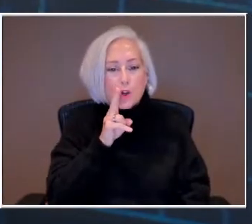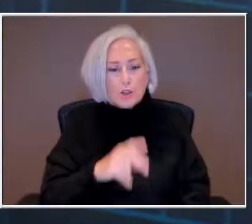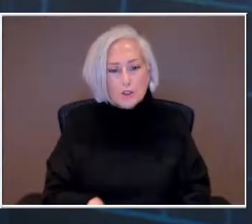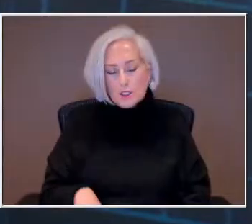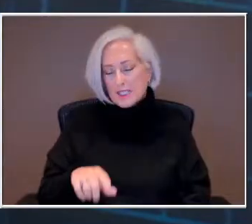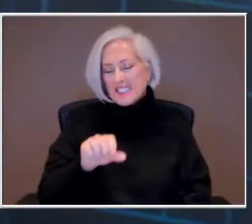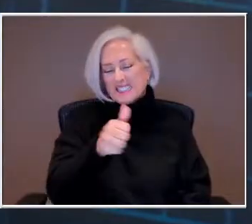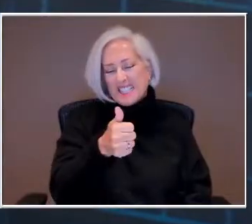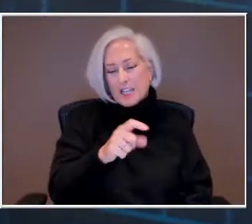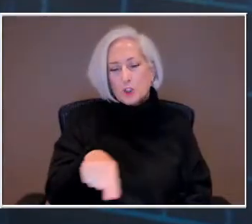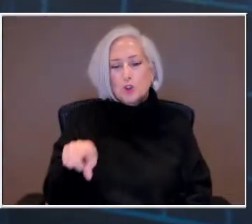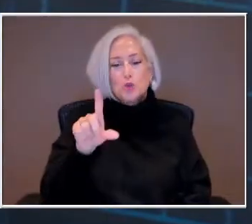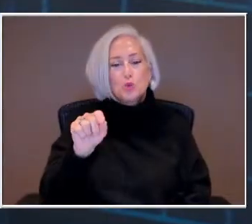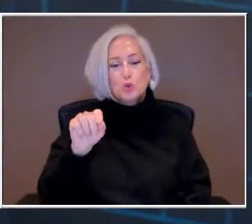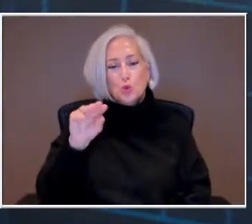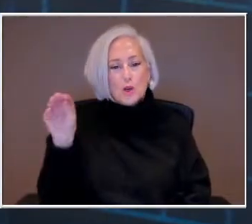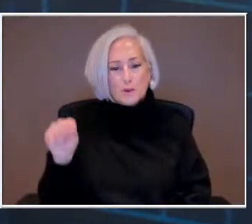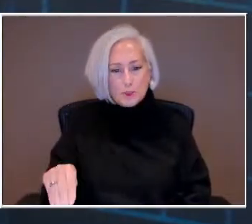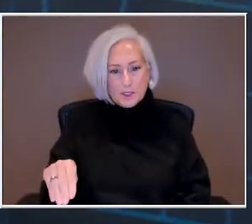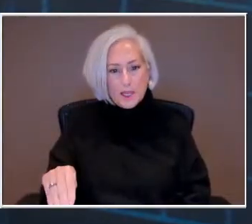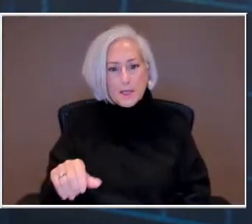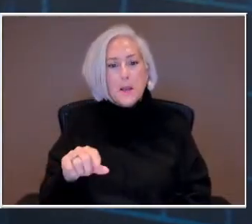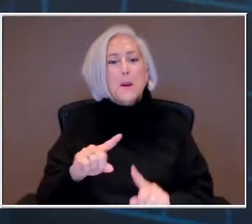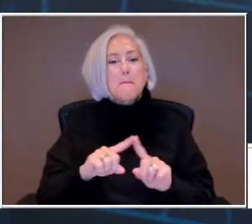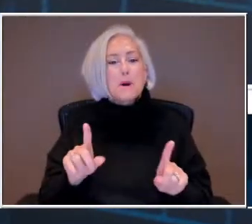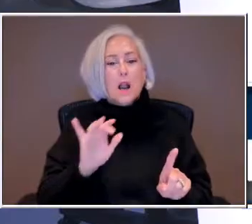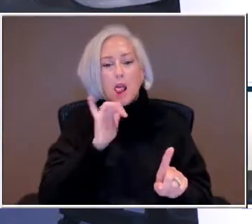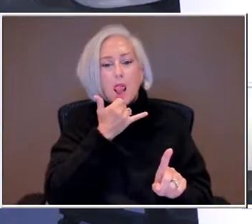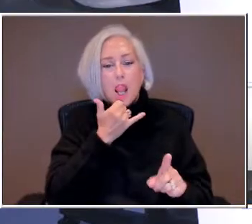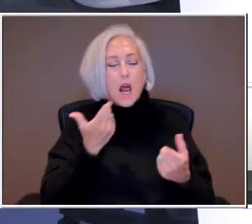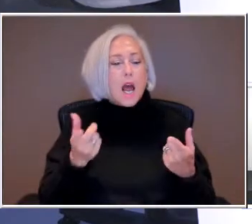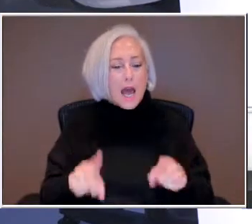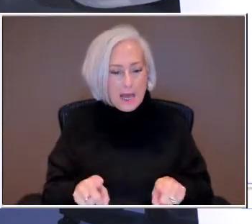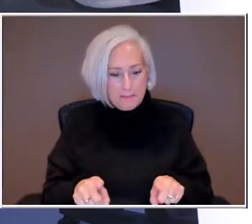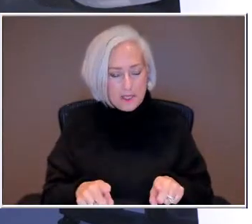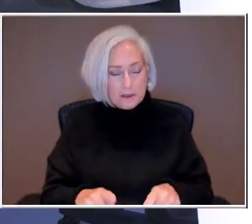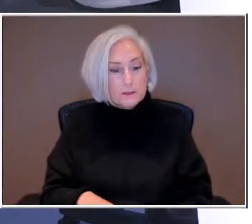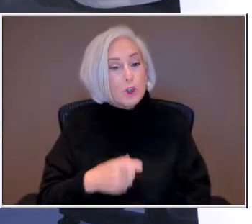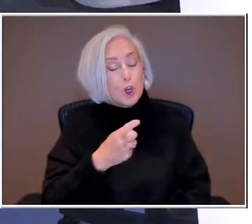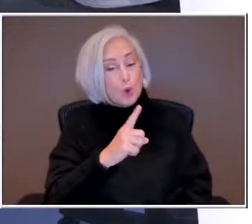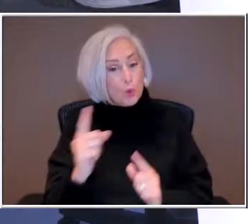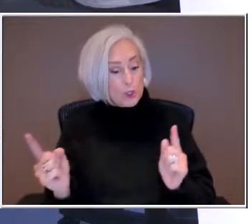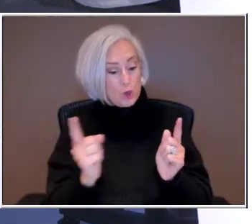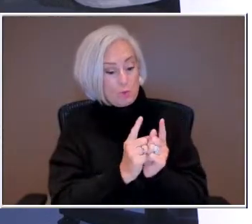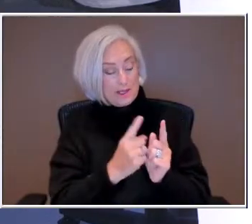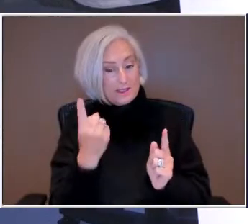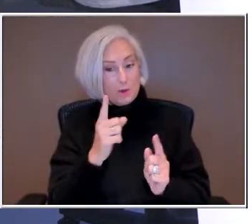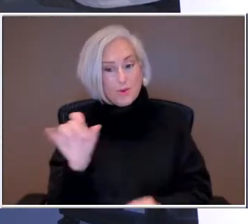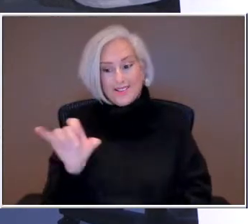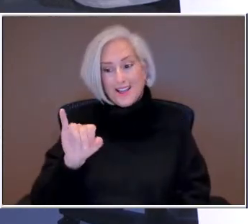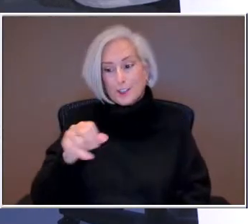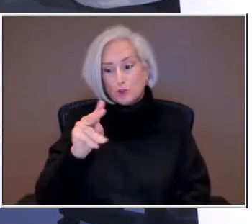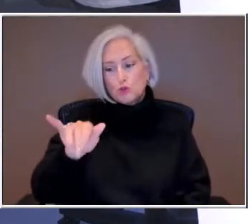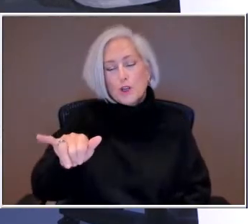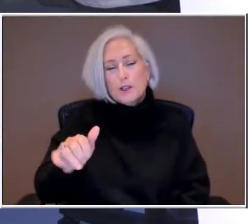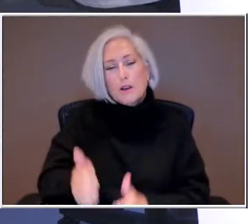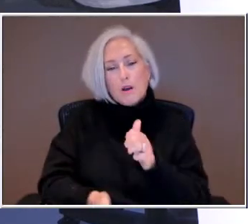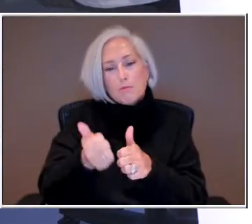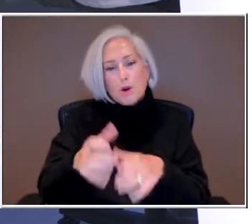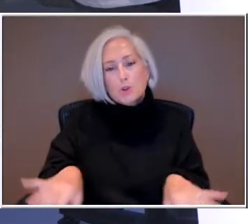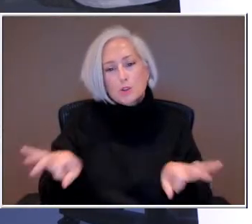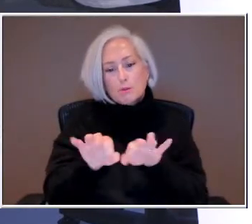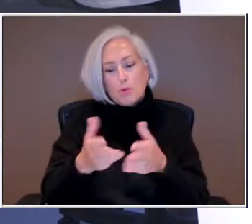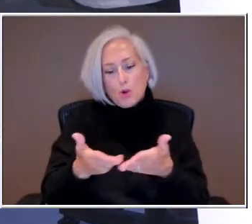that common, but unfortunately it does happen. So when you first meet a patient like Jenny, what is the most important thing that you're first trying